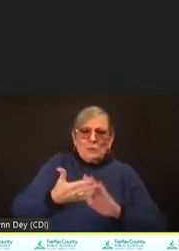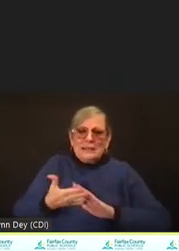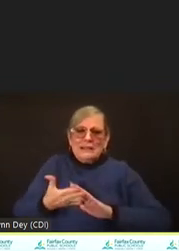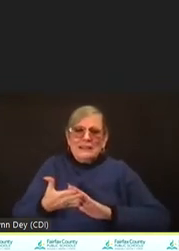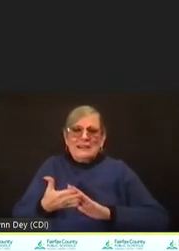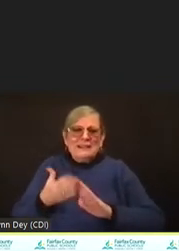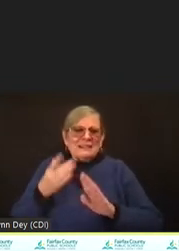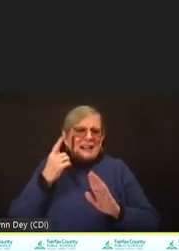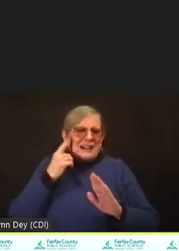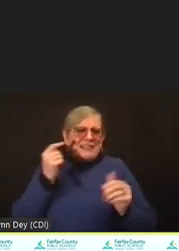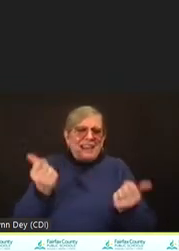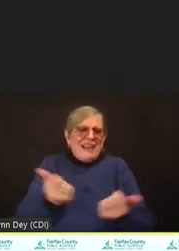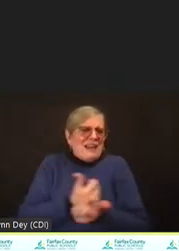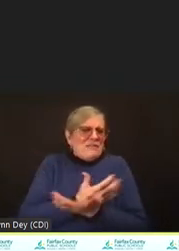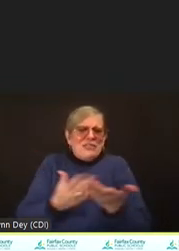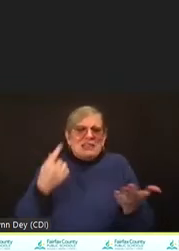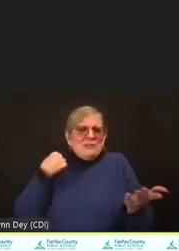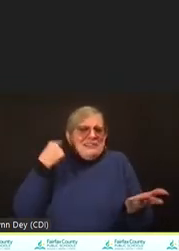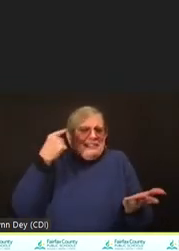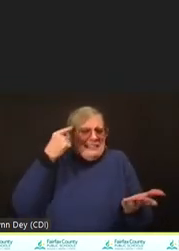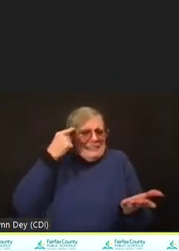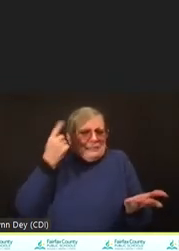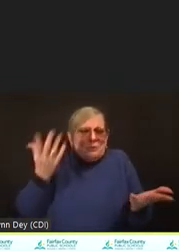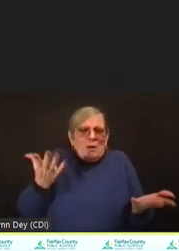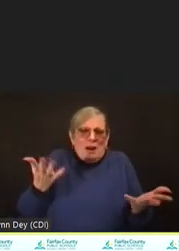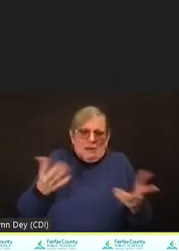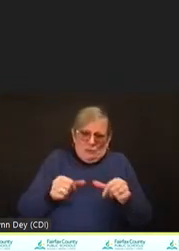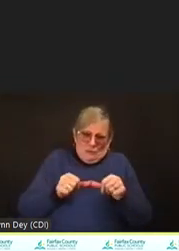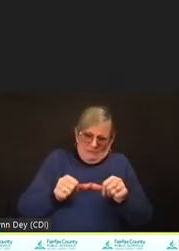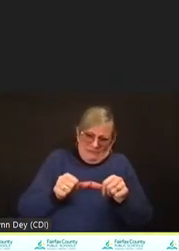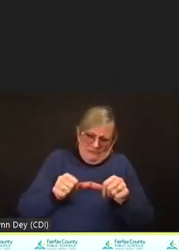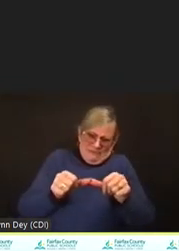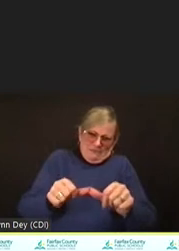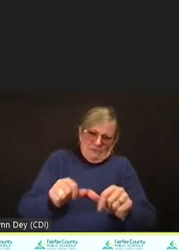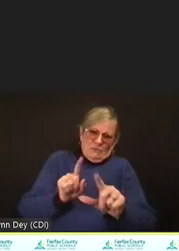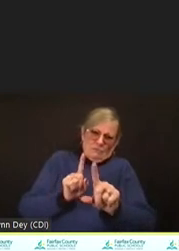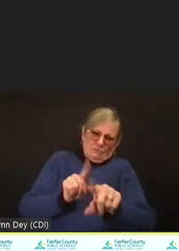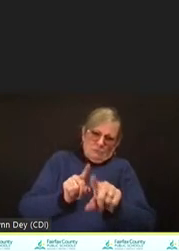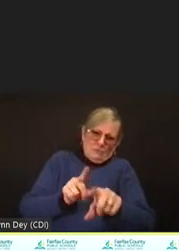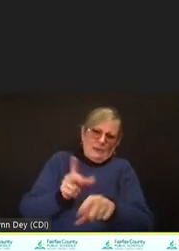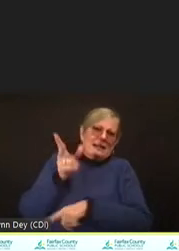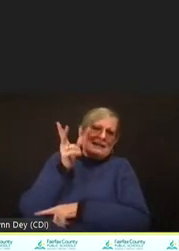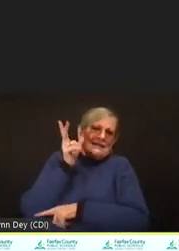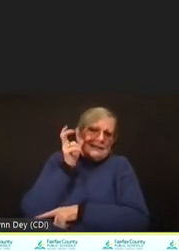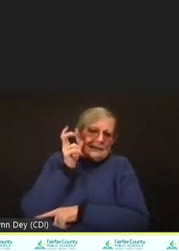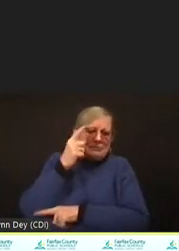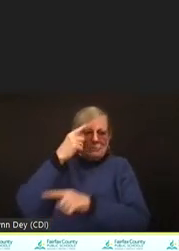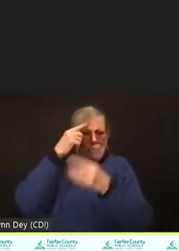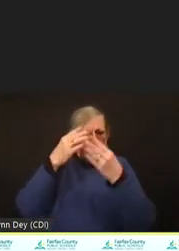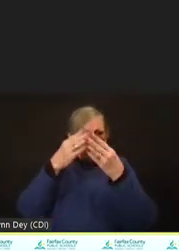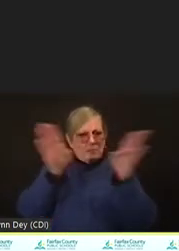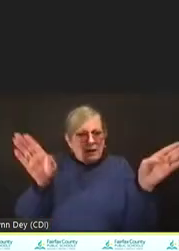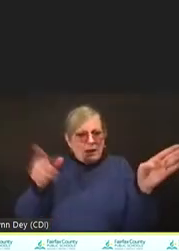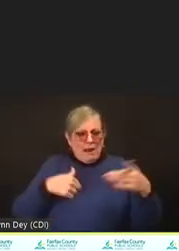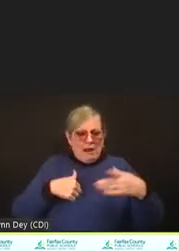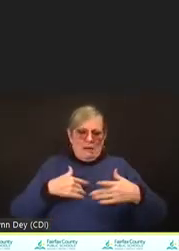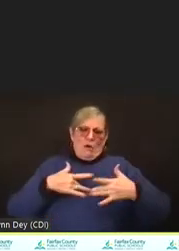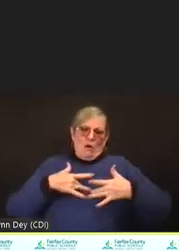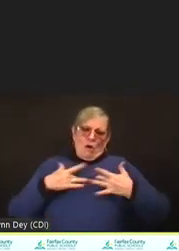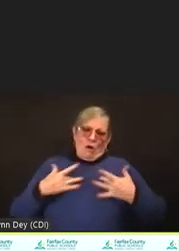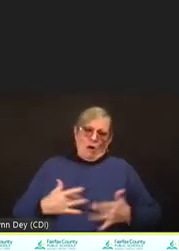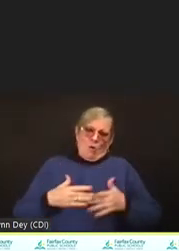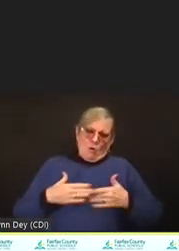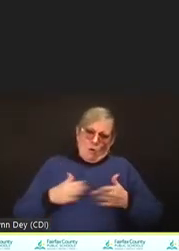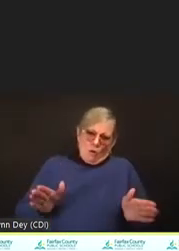And that's our hope that tonight you'll listen with open minds and open heart, and we'll continue to have an open door here for